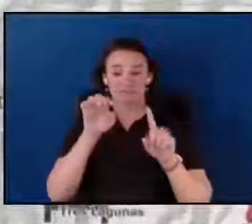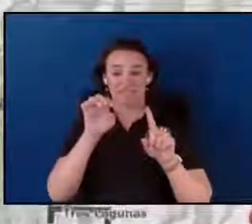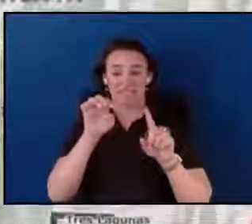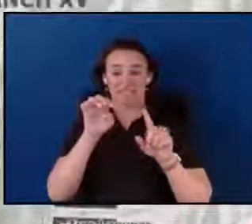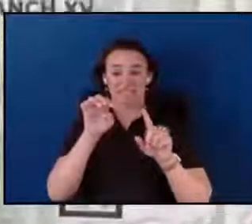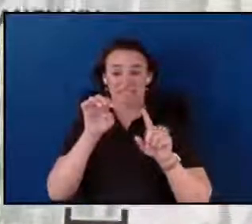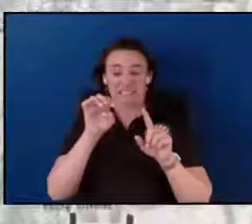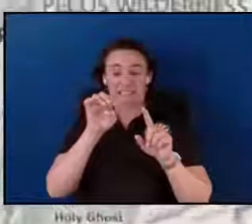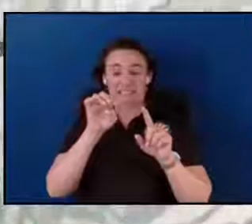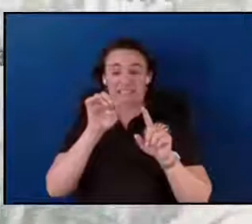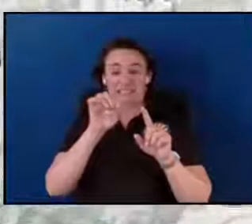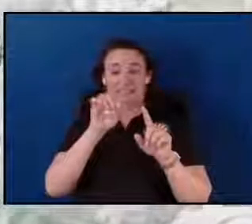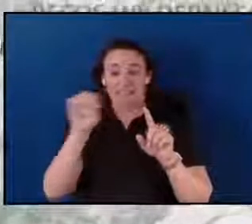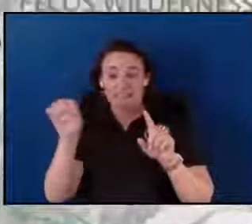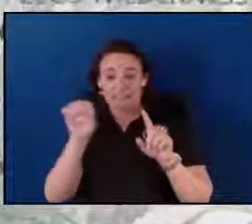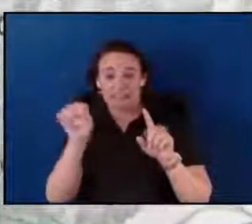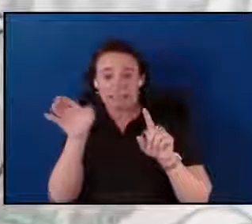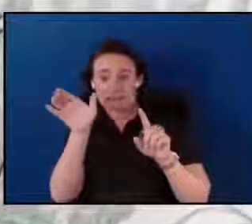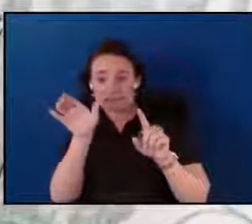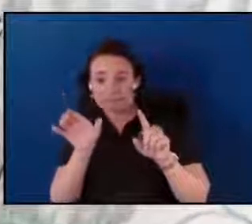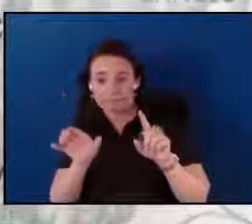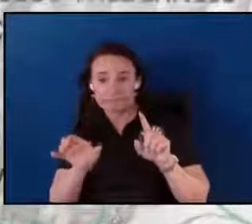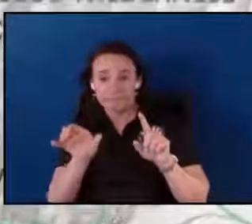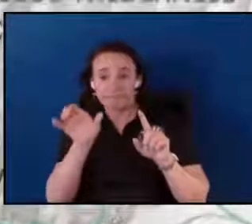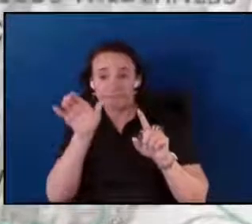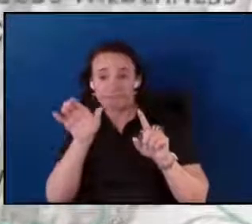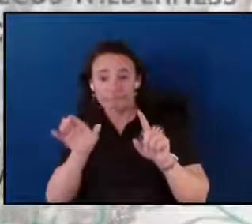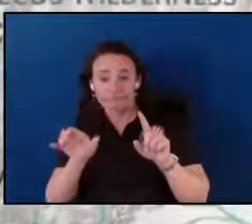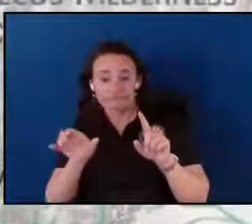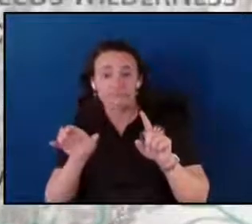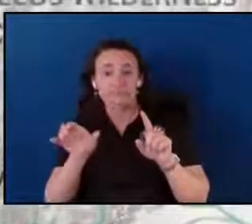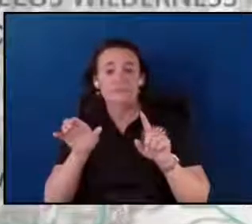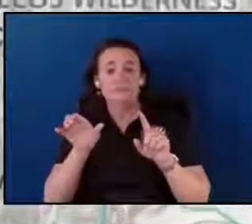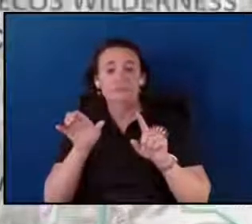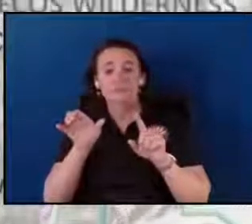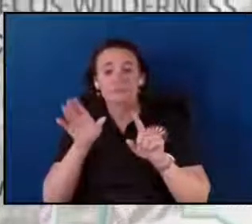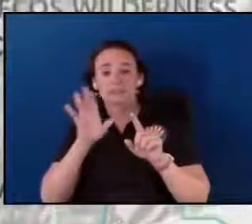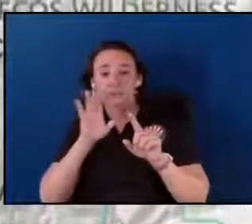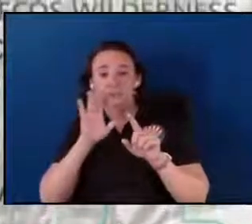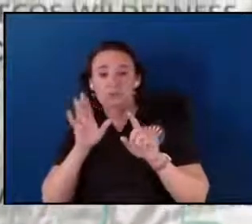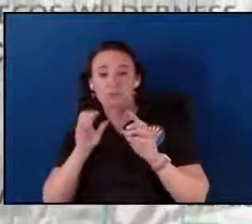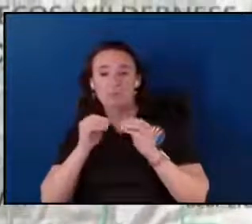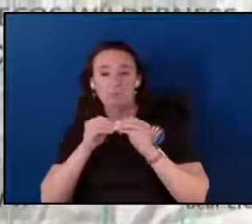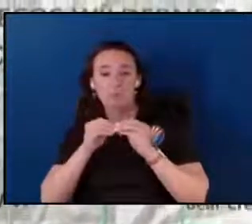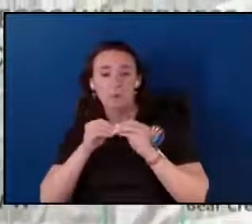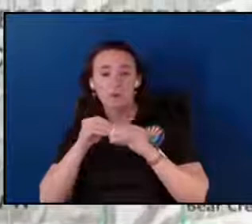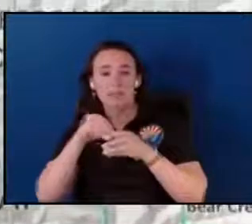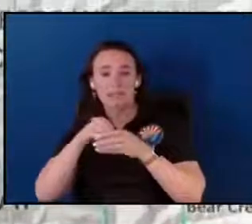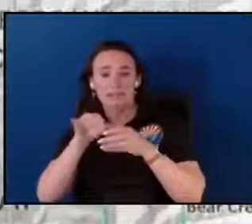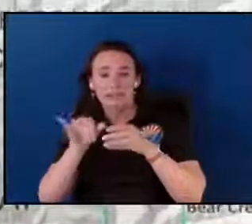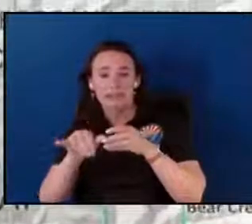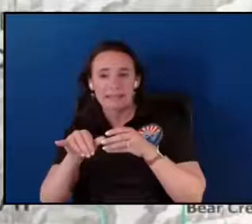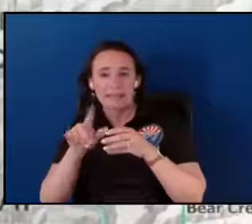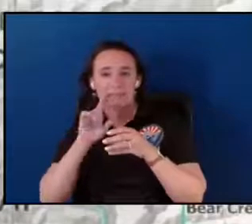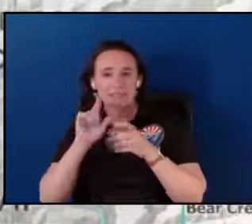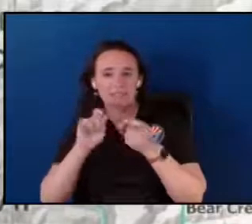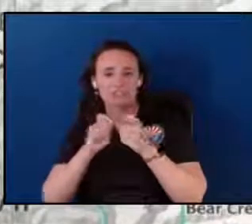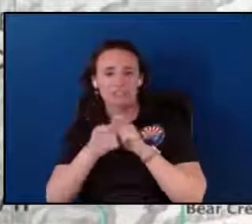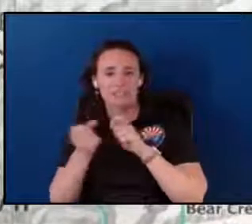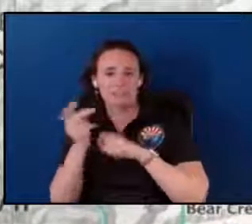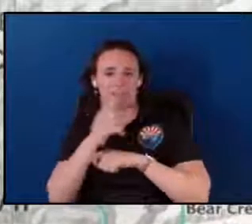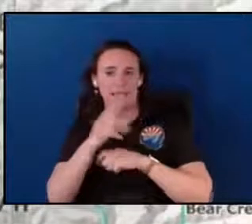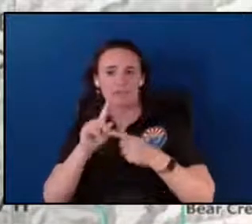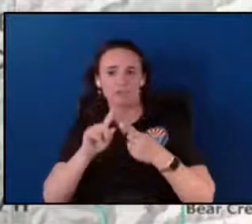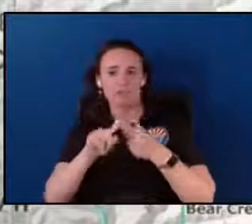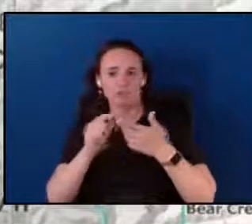Gascon, Upper Rosciata, Lower Rosciata were in a set, and those have been changed back to a ready. So good news